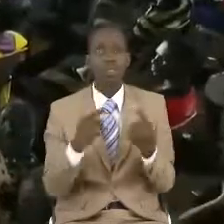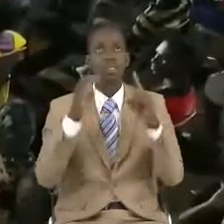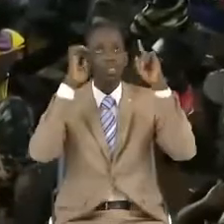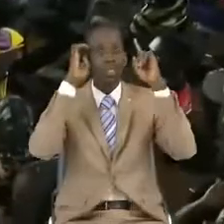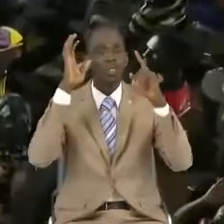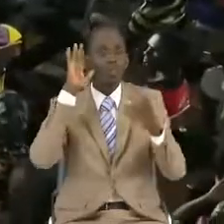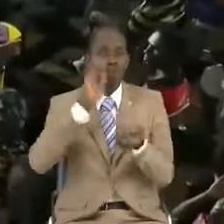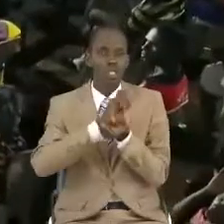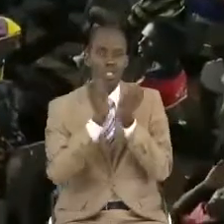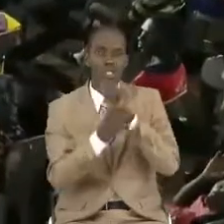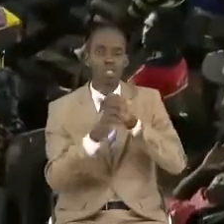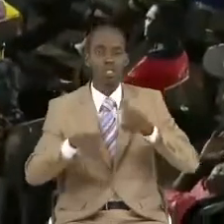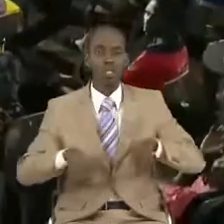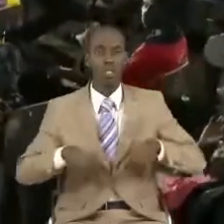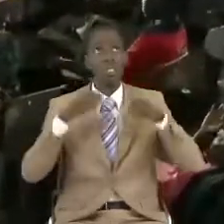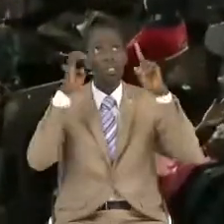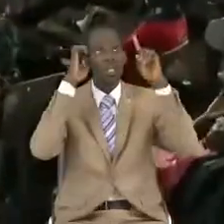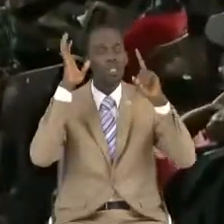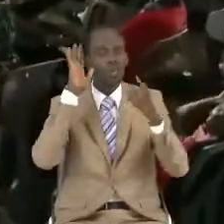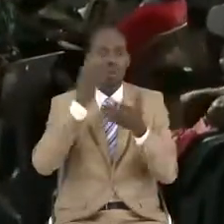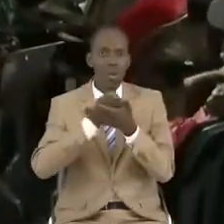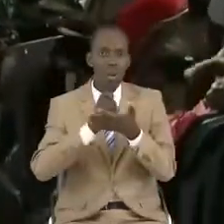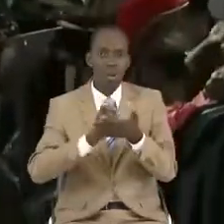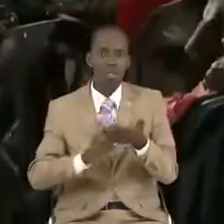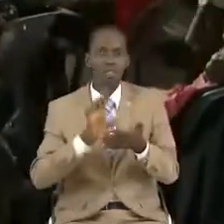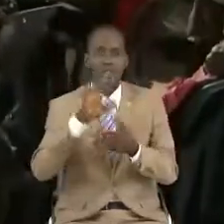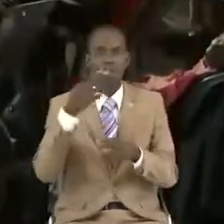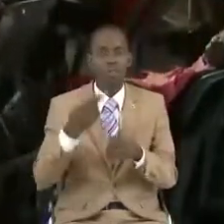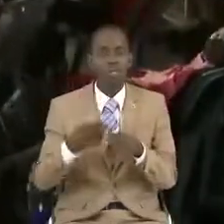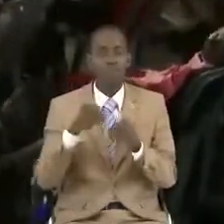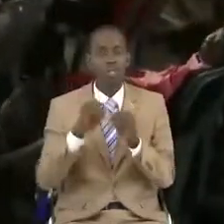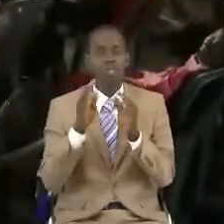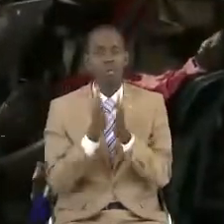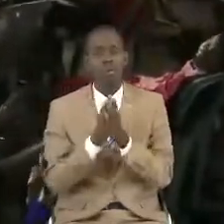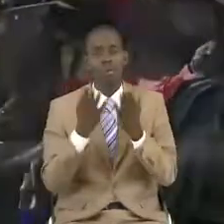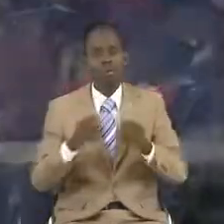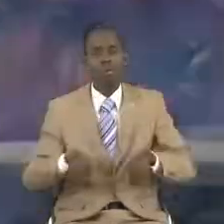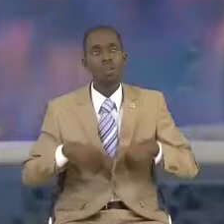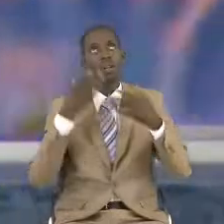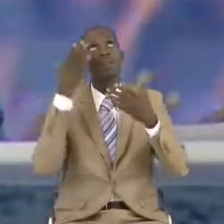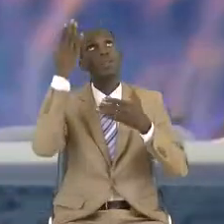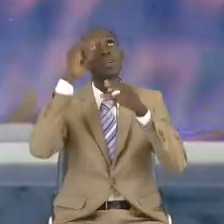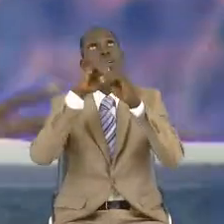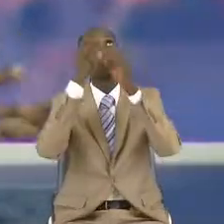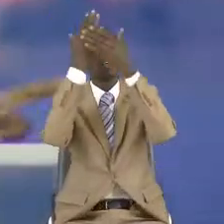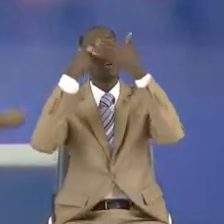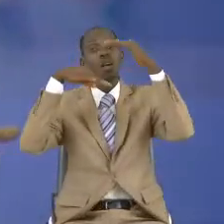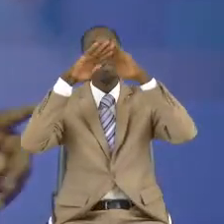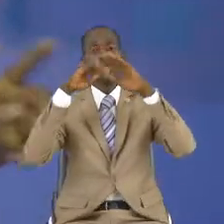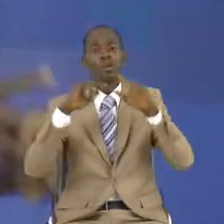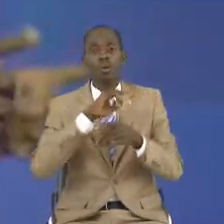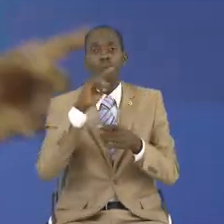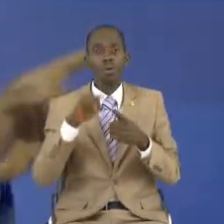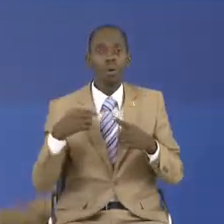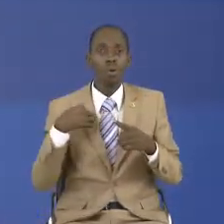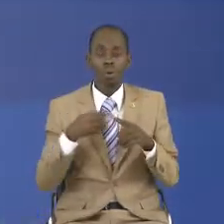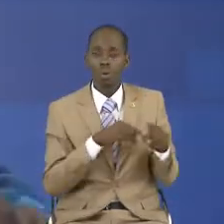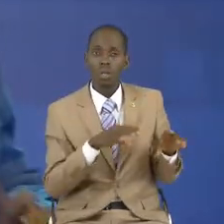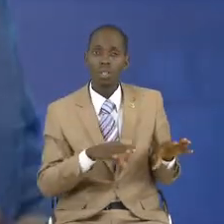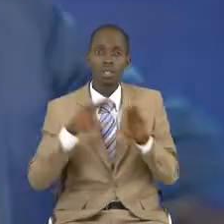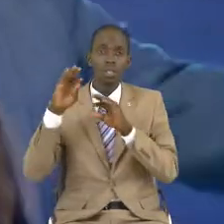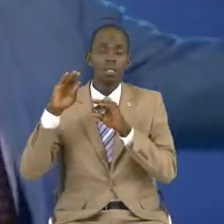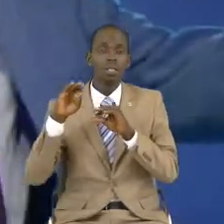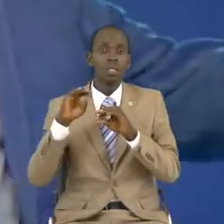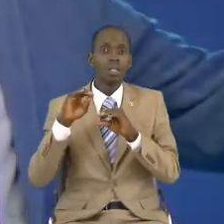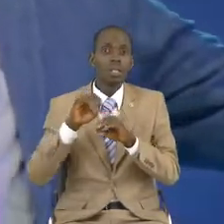life it will write your name in the book of life in heaven and when your name enters that book of life